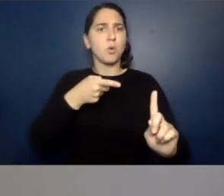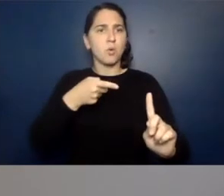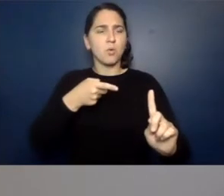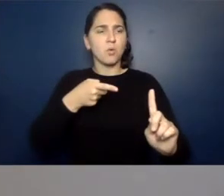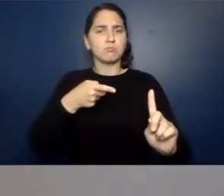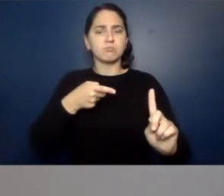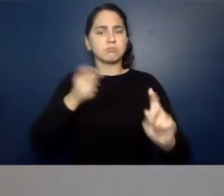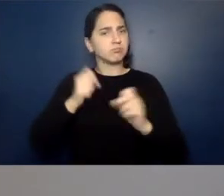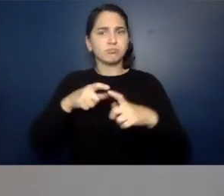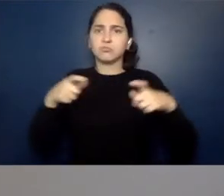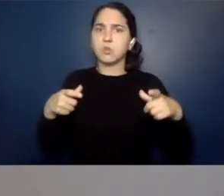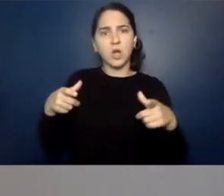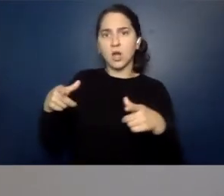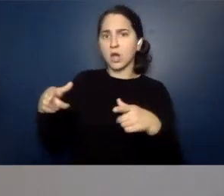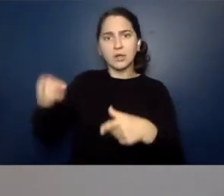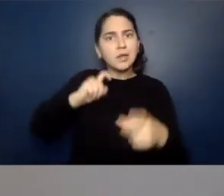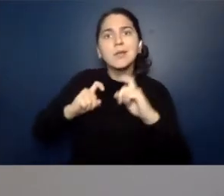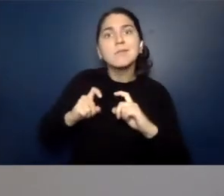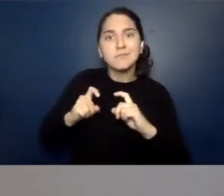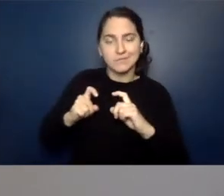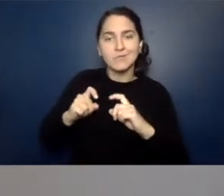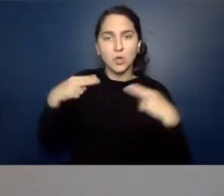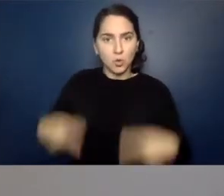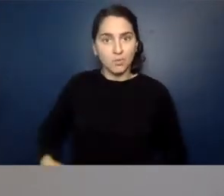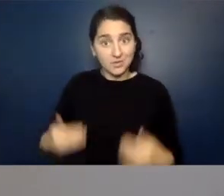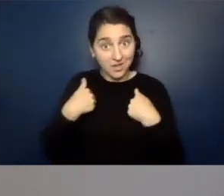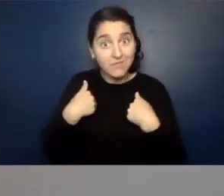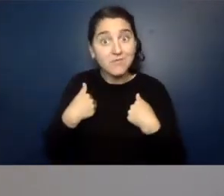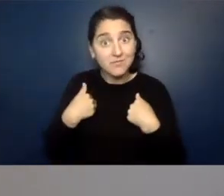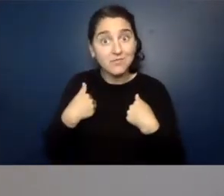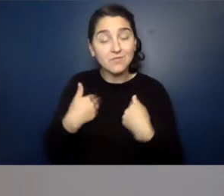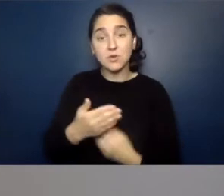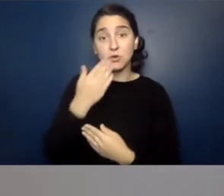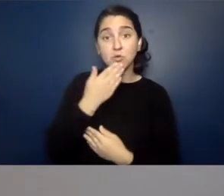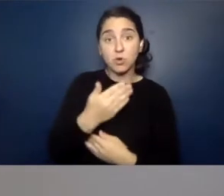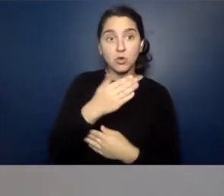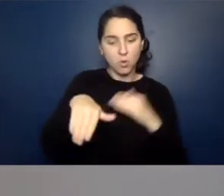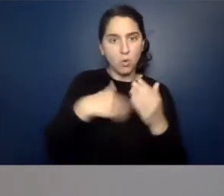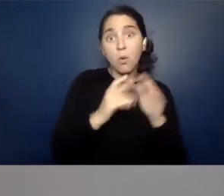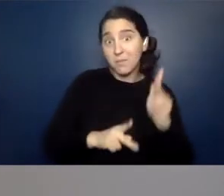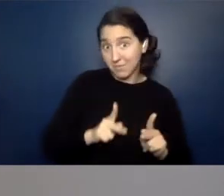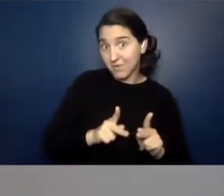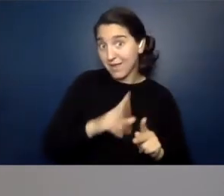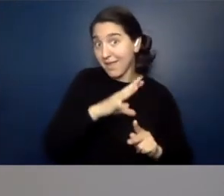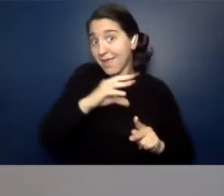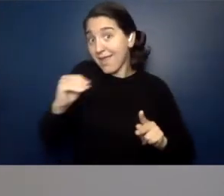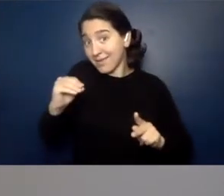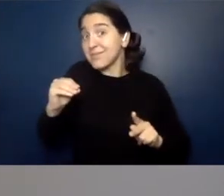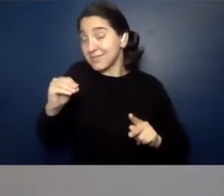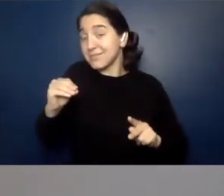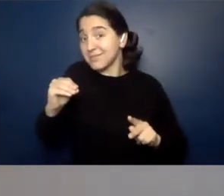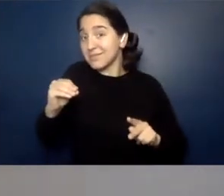given for the good of us all and for our selfishness.